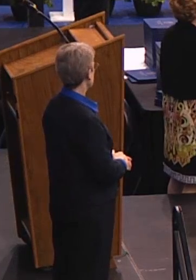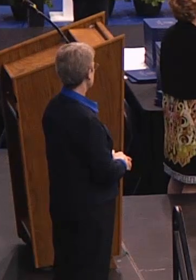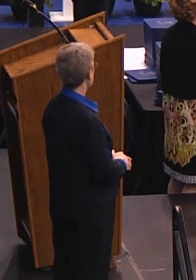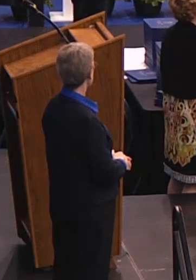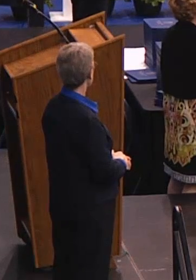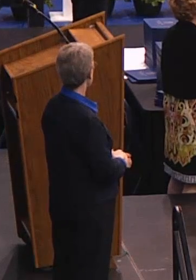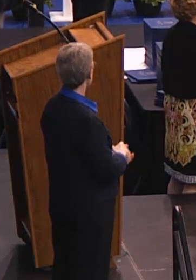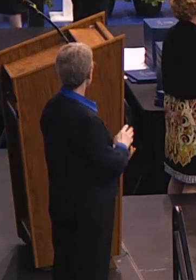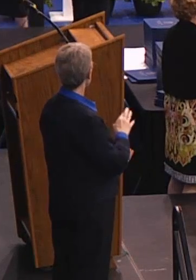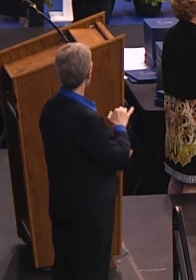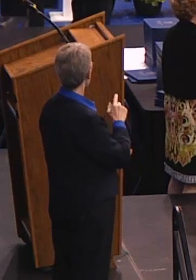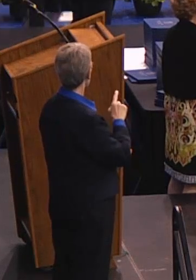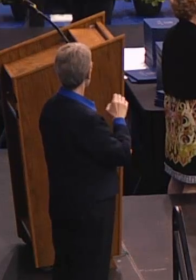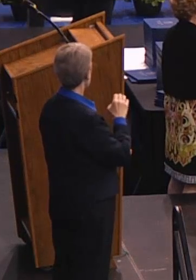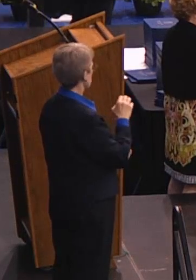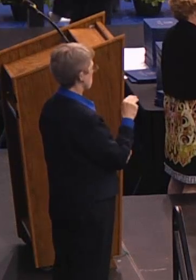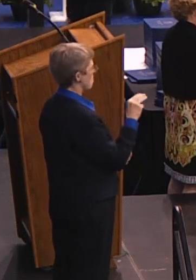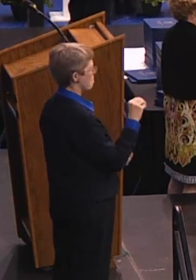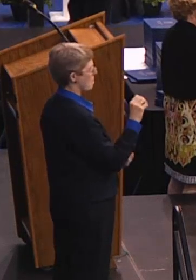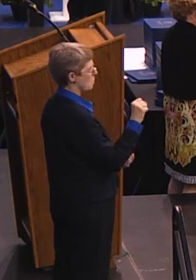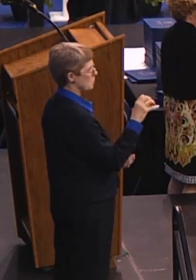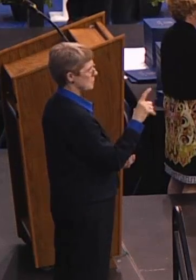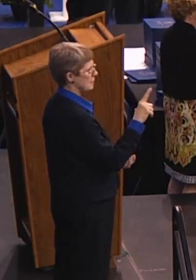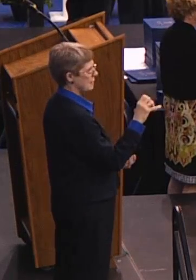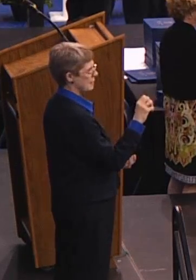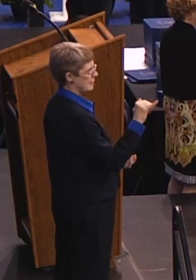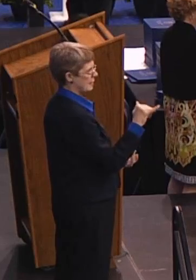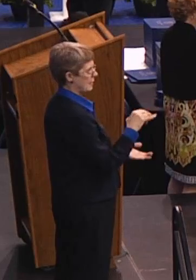Brooke Cross Mosley, Nursing.